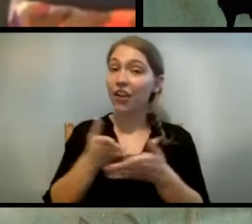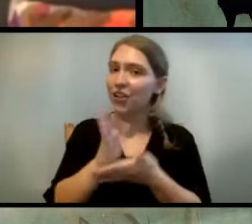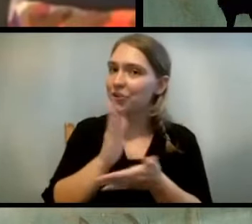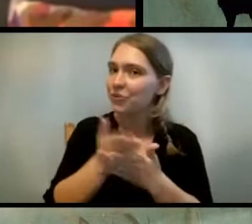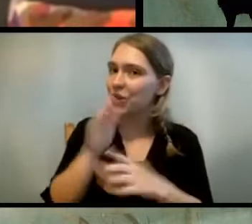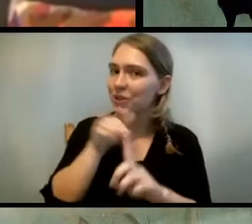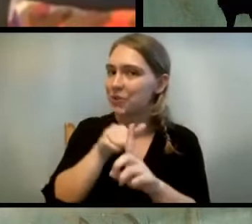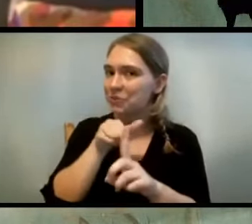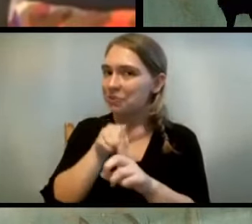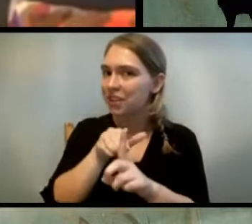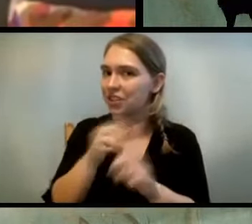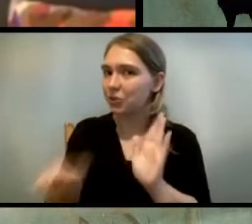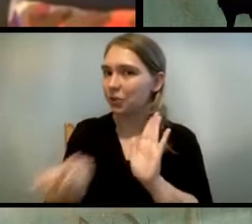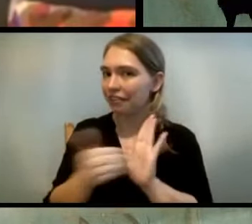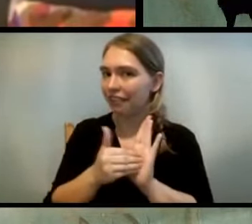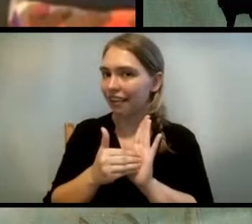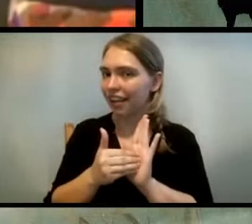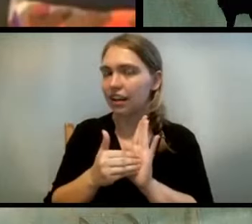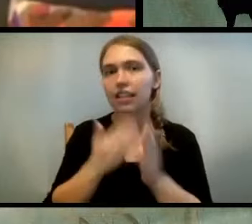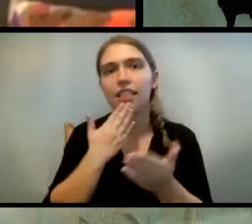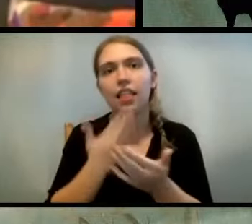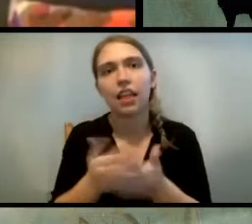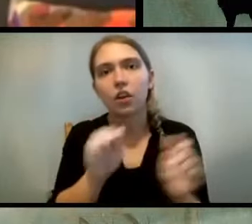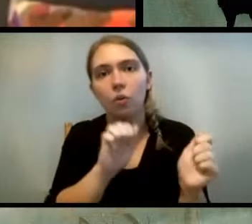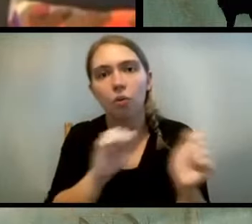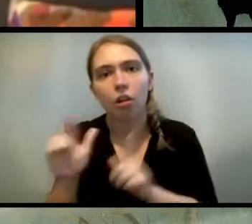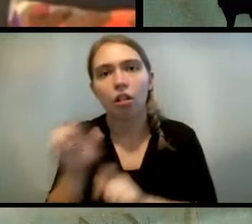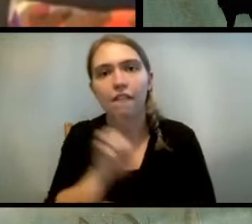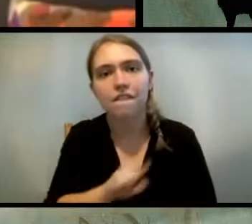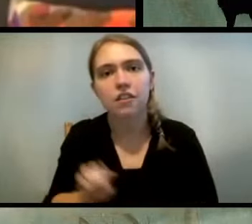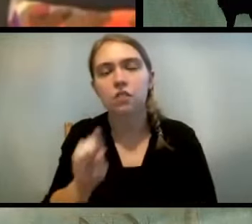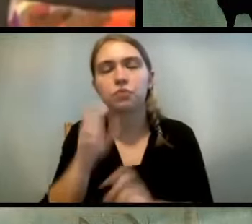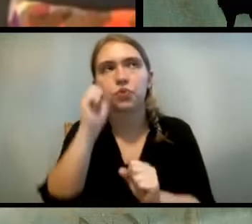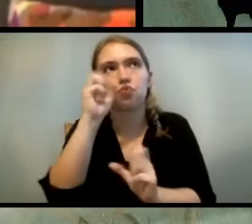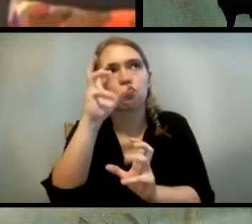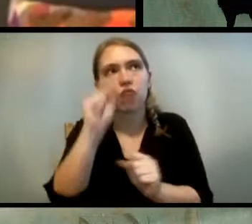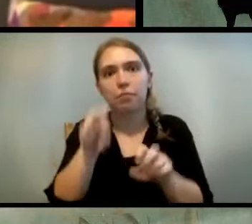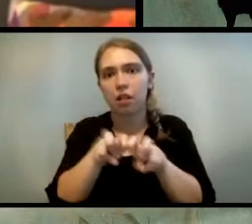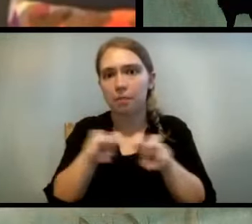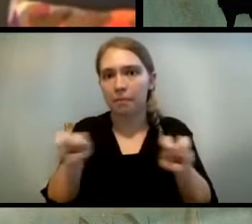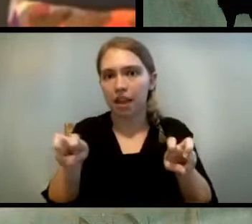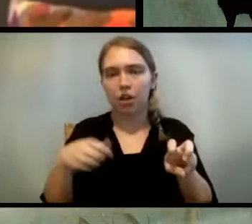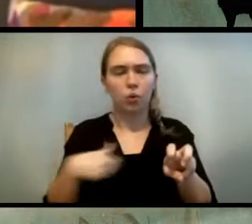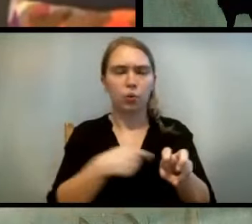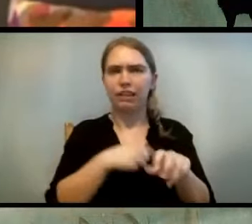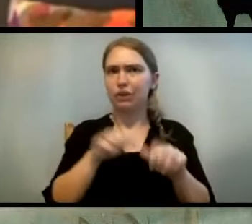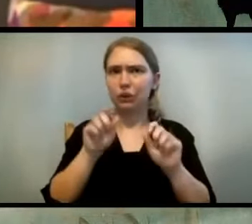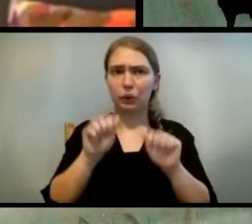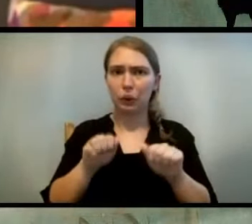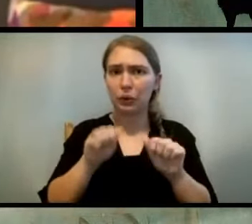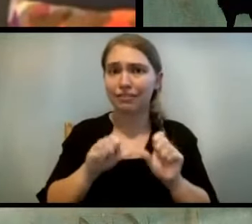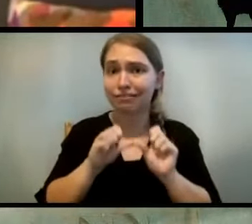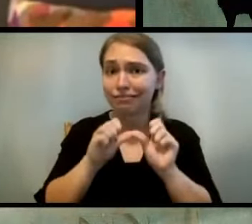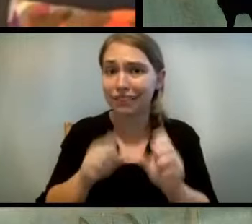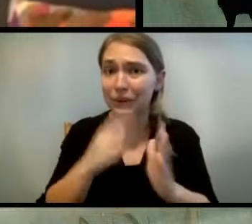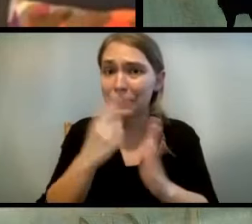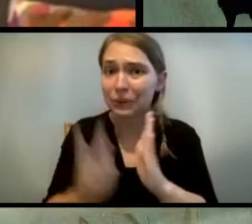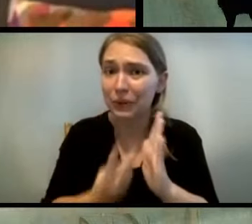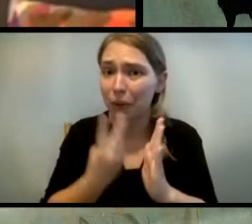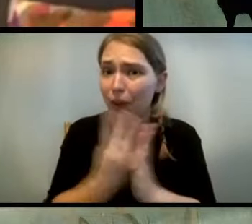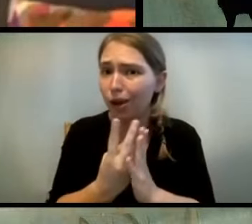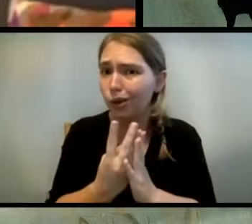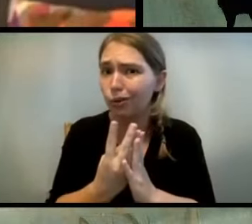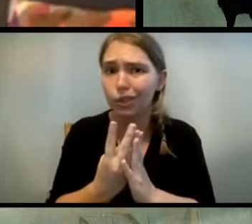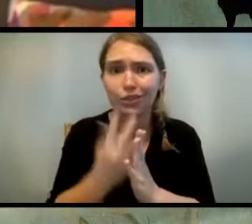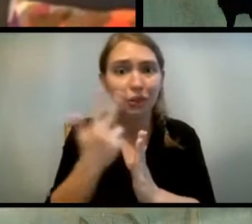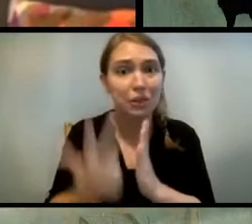reminder, again, like Misha said, thank you all so much. This is an incredible panel. We could have obviously gone on for another 2 hours plus,